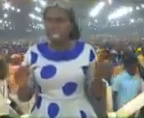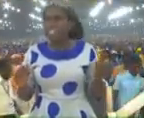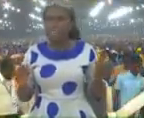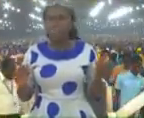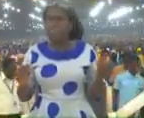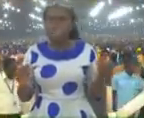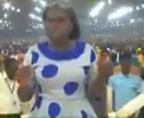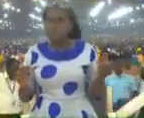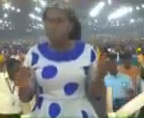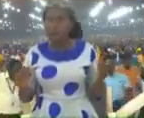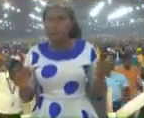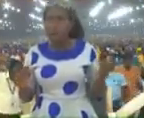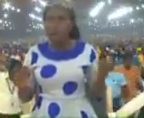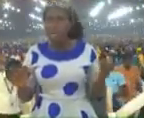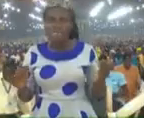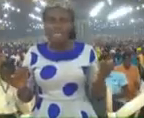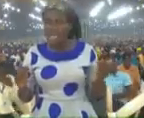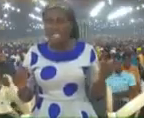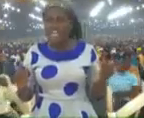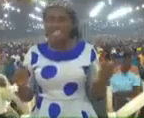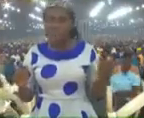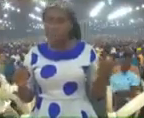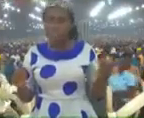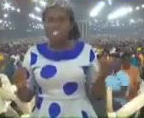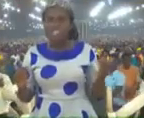Thank you, Father.